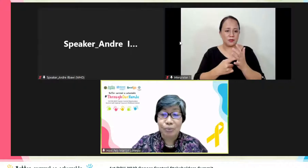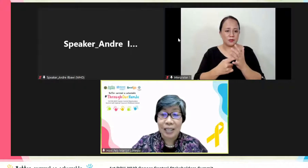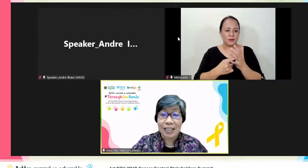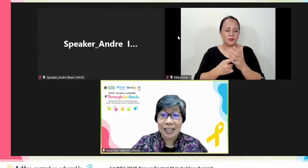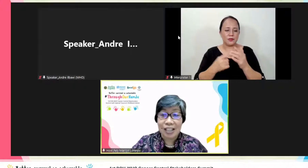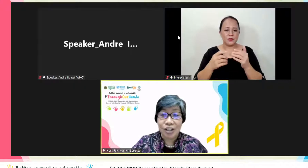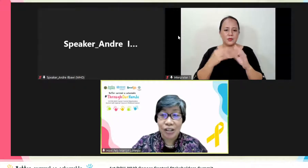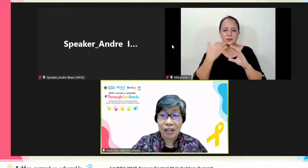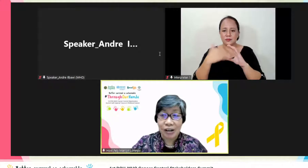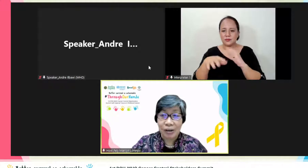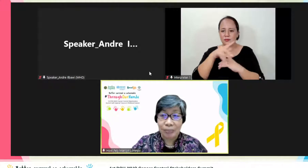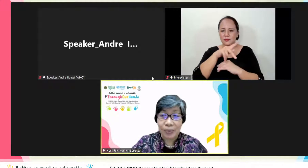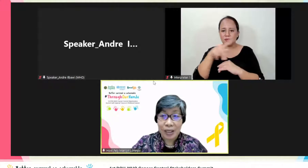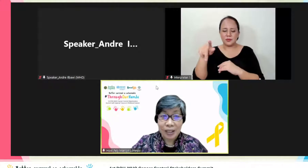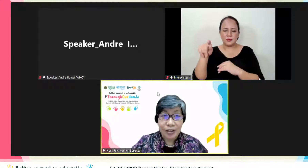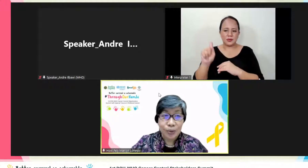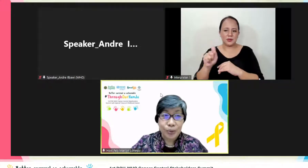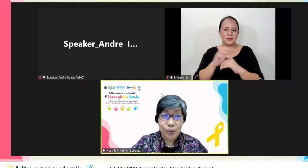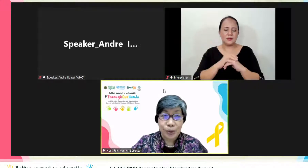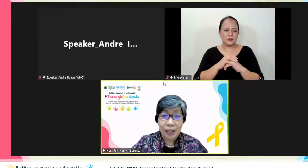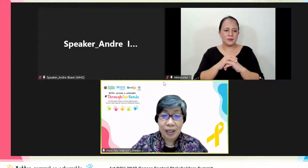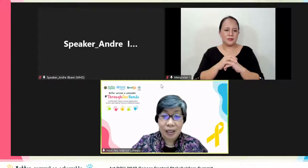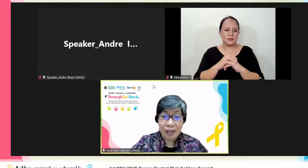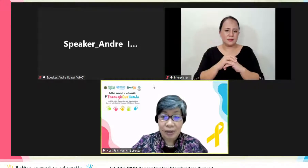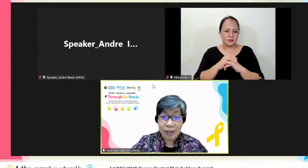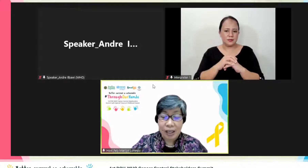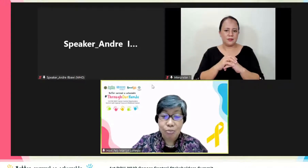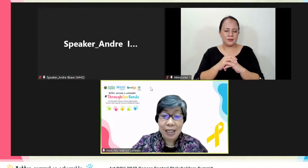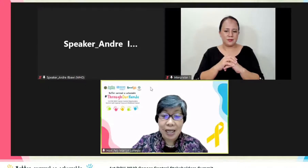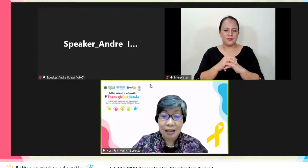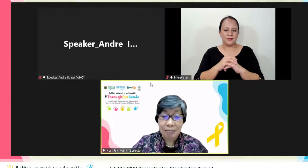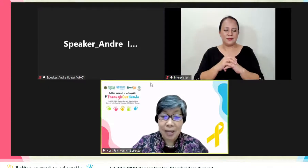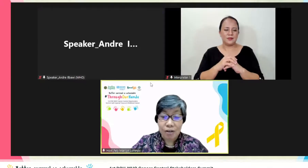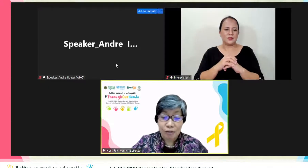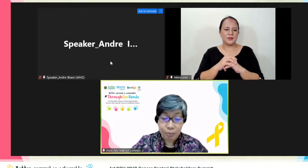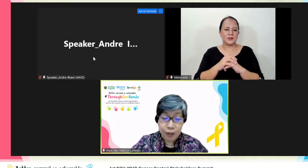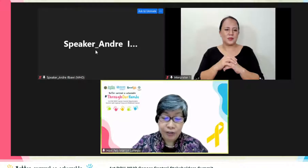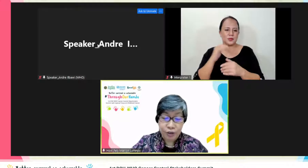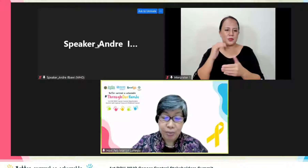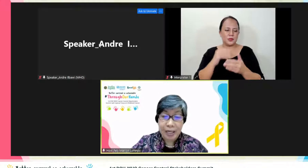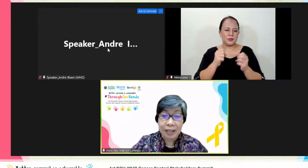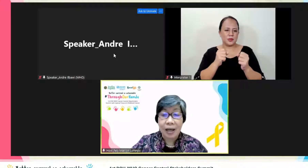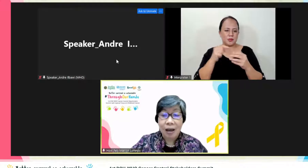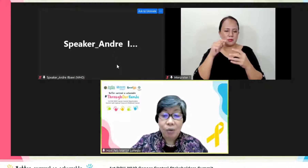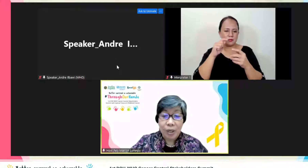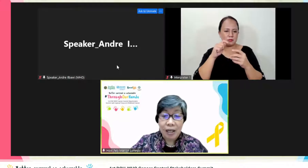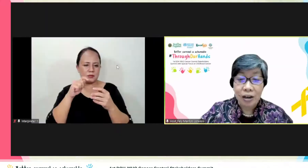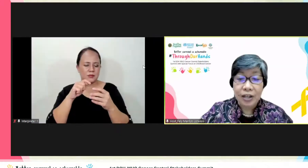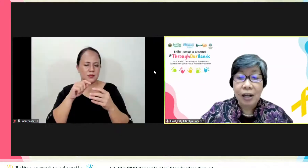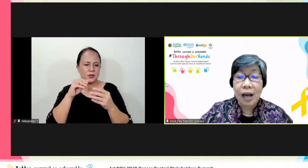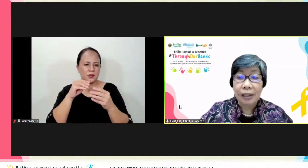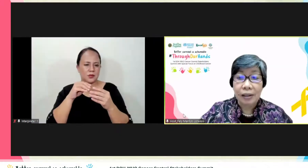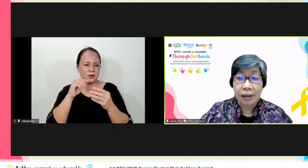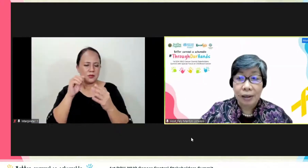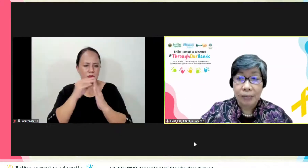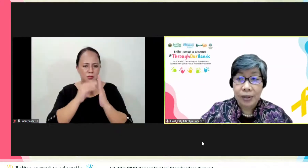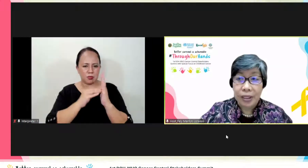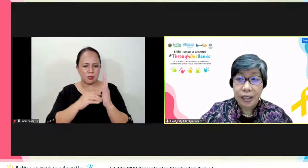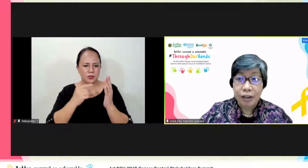copies of your presentation to illuminate many of the points that you made. We learned a